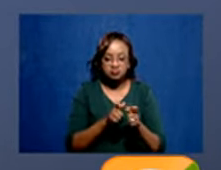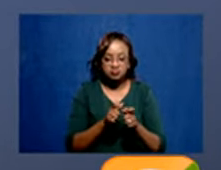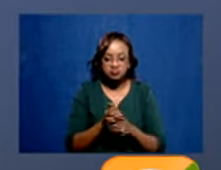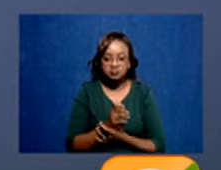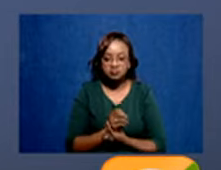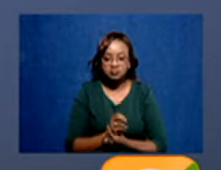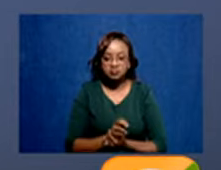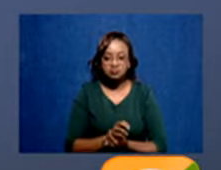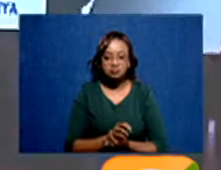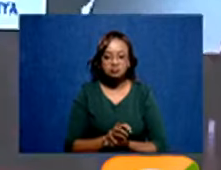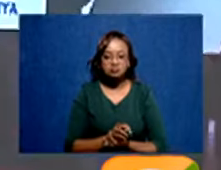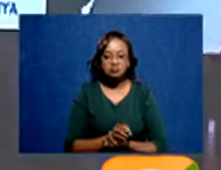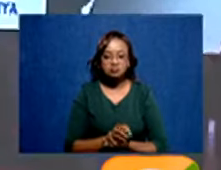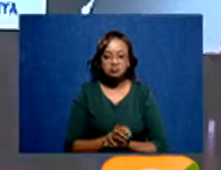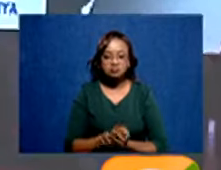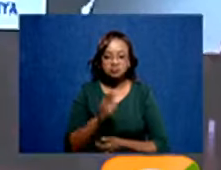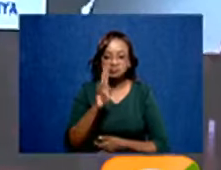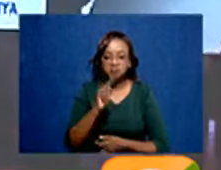TV.